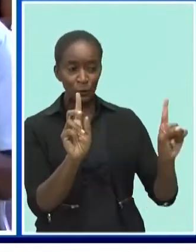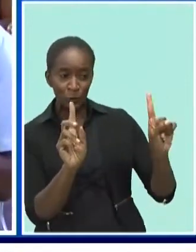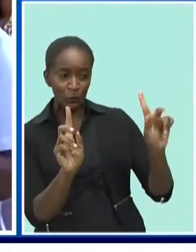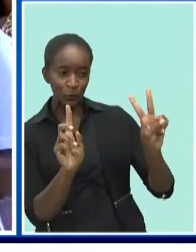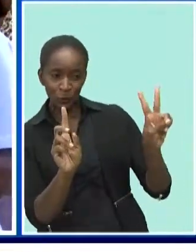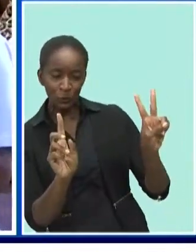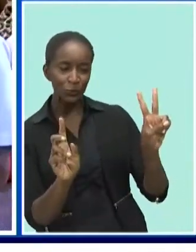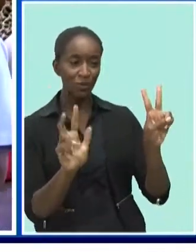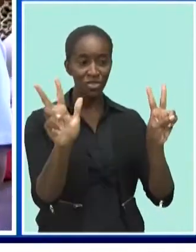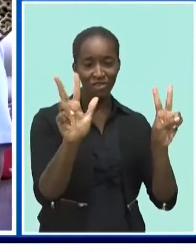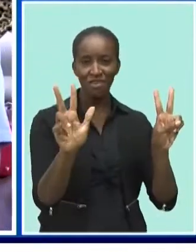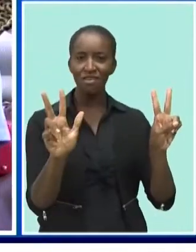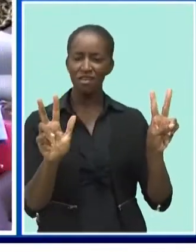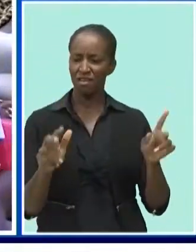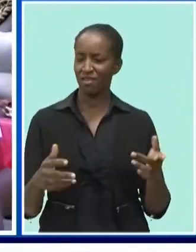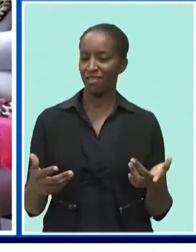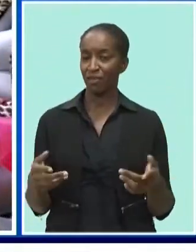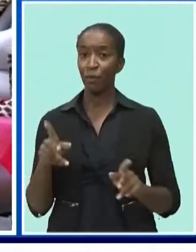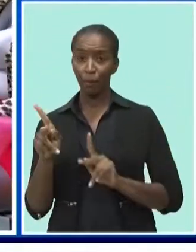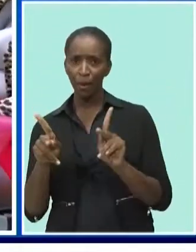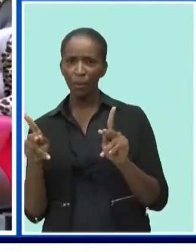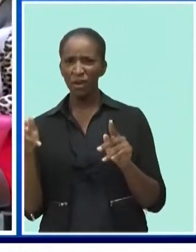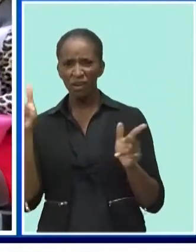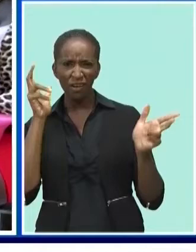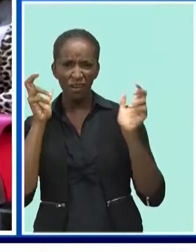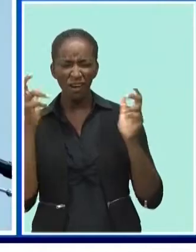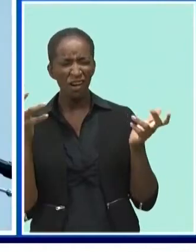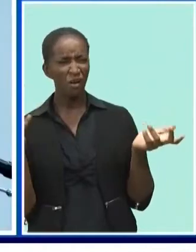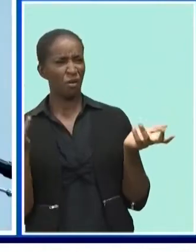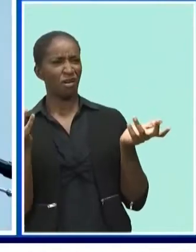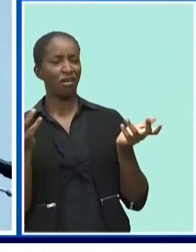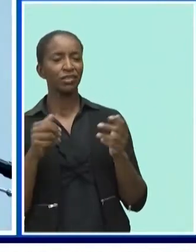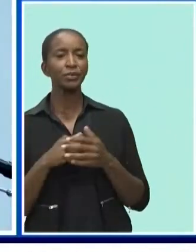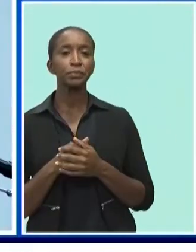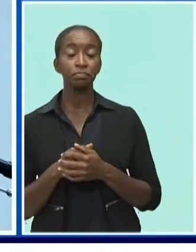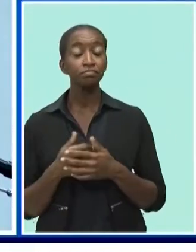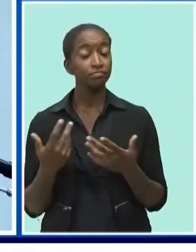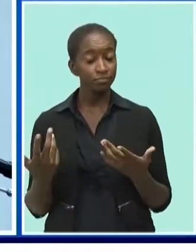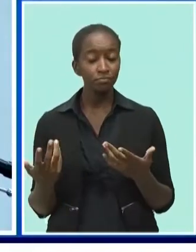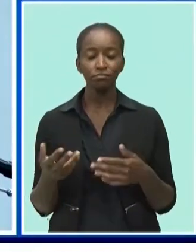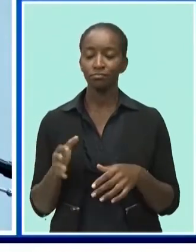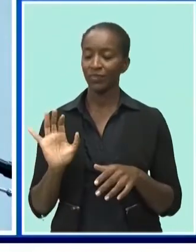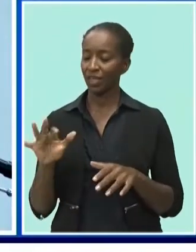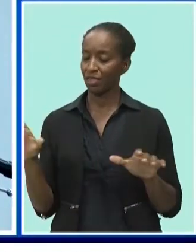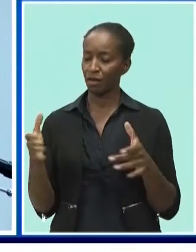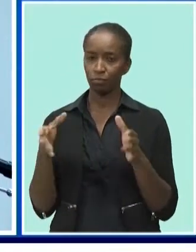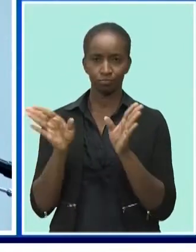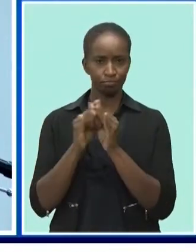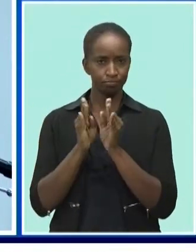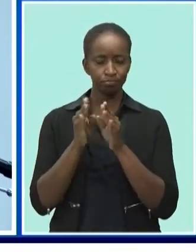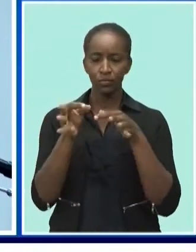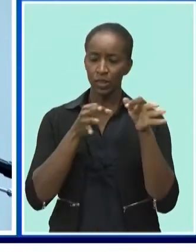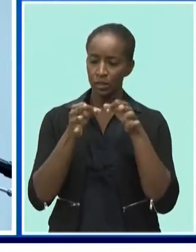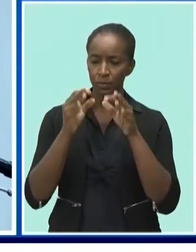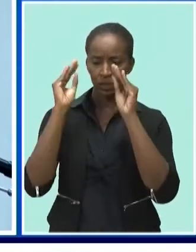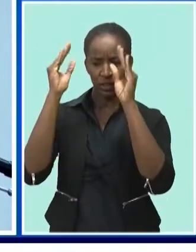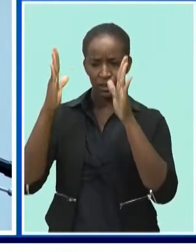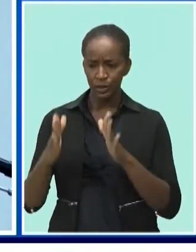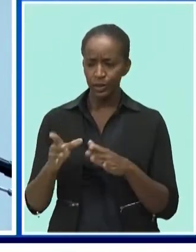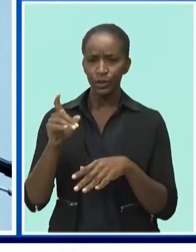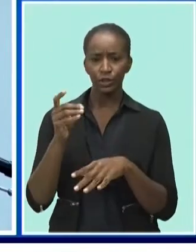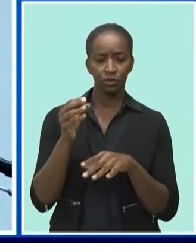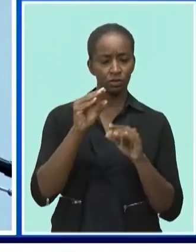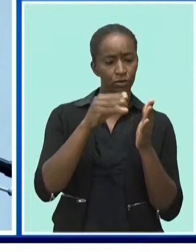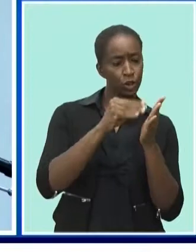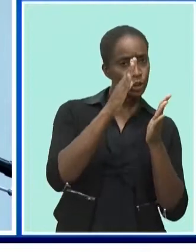written document detailing steps they should take should they be threatened or attacked by a student. Make an immediate verbal